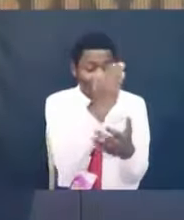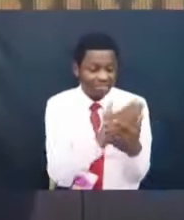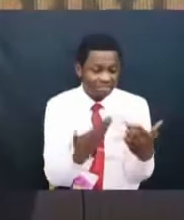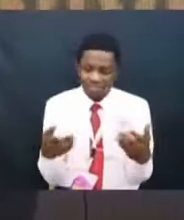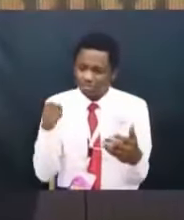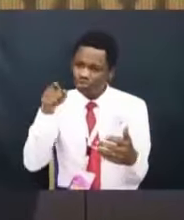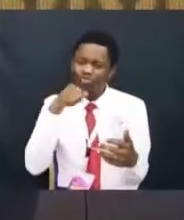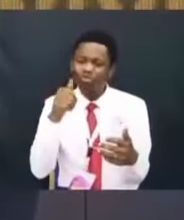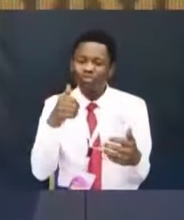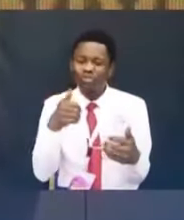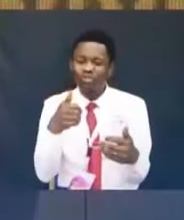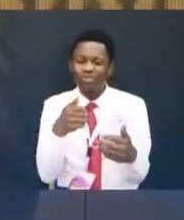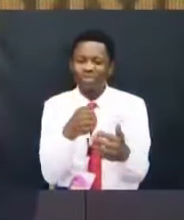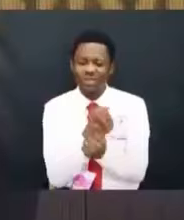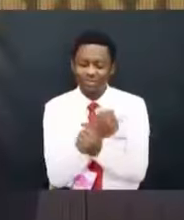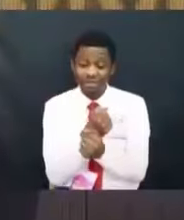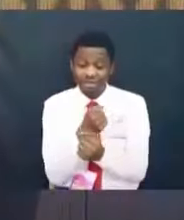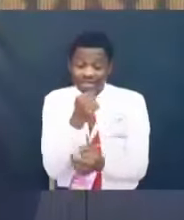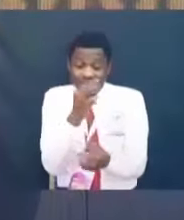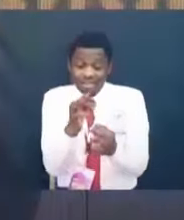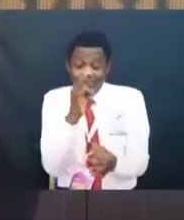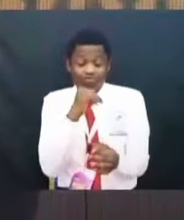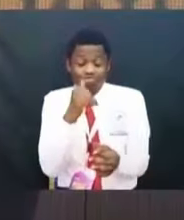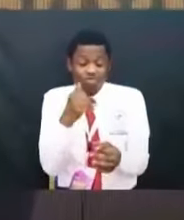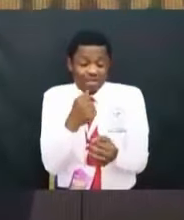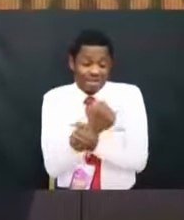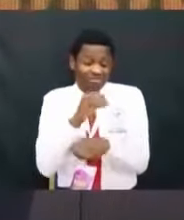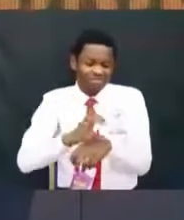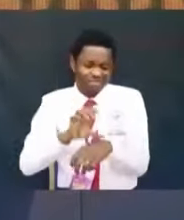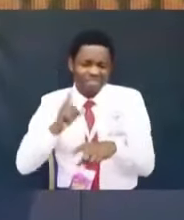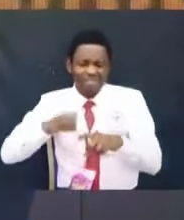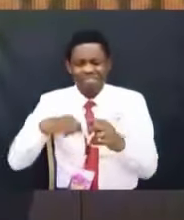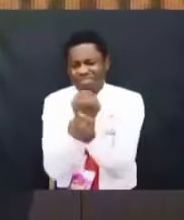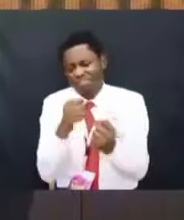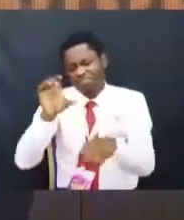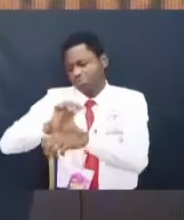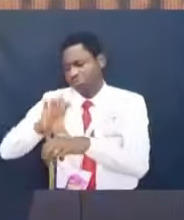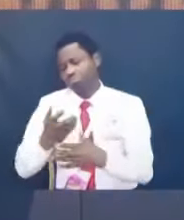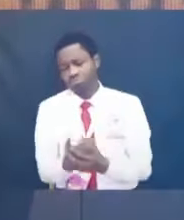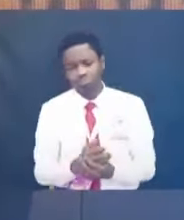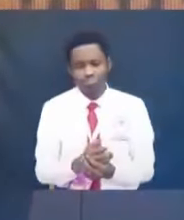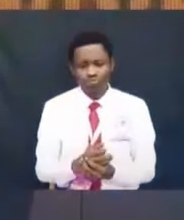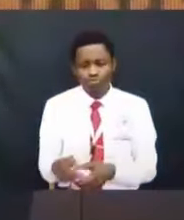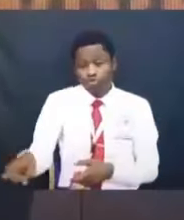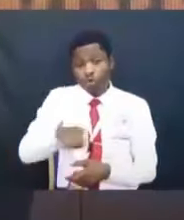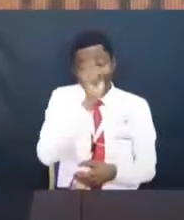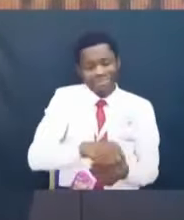church. The church, the body called the Church of Pentecost. I mean to keep